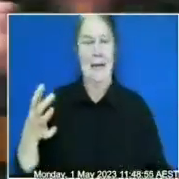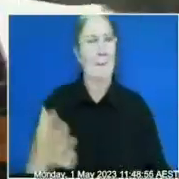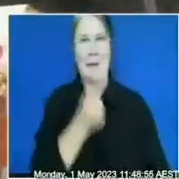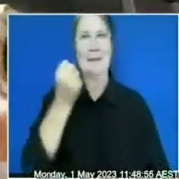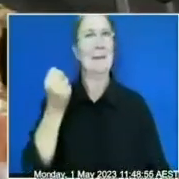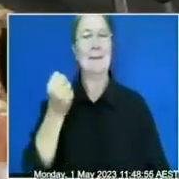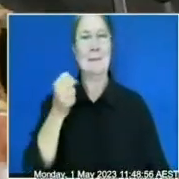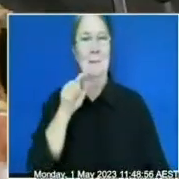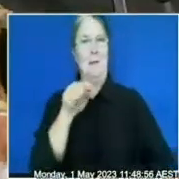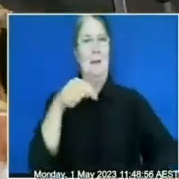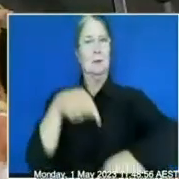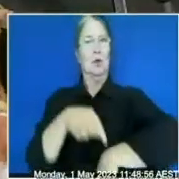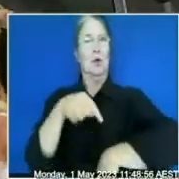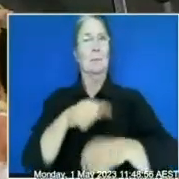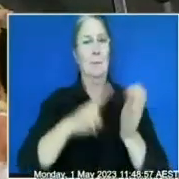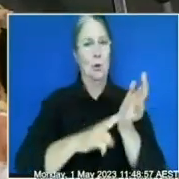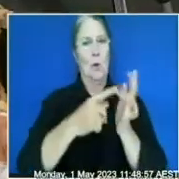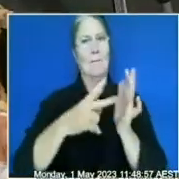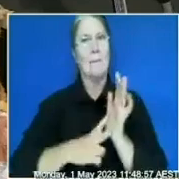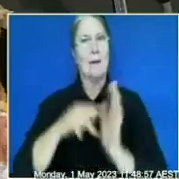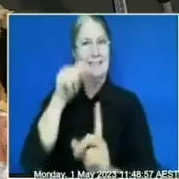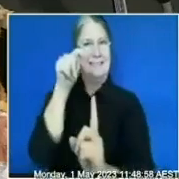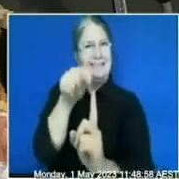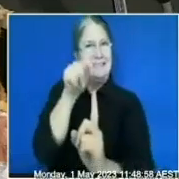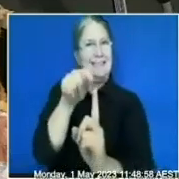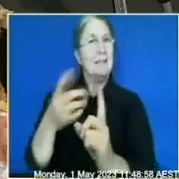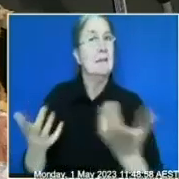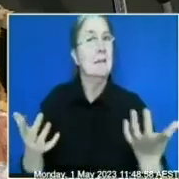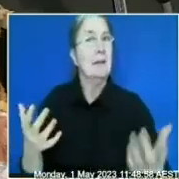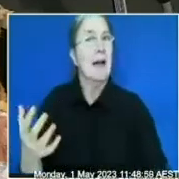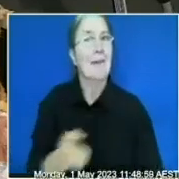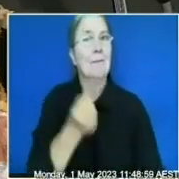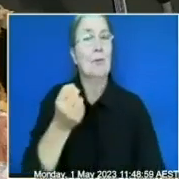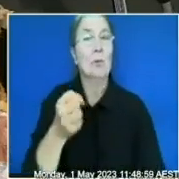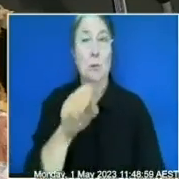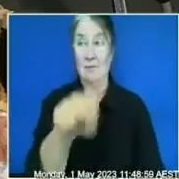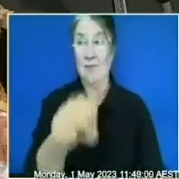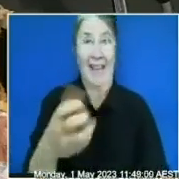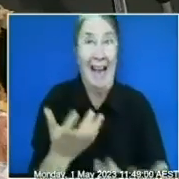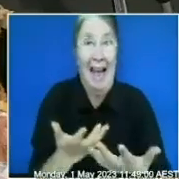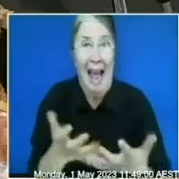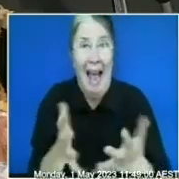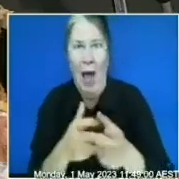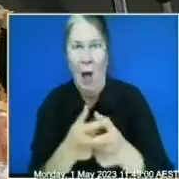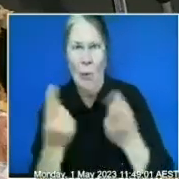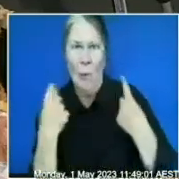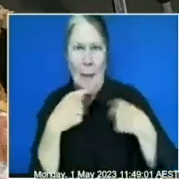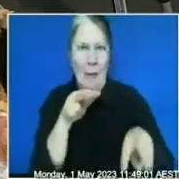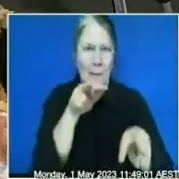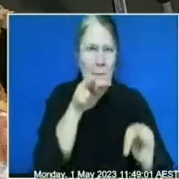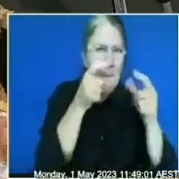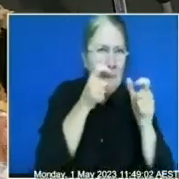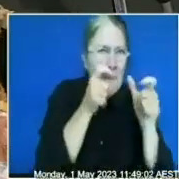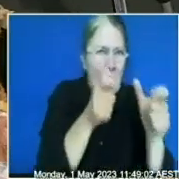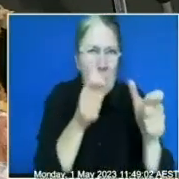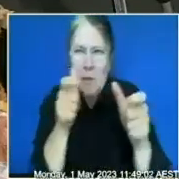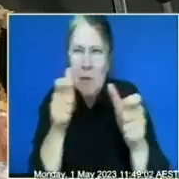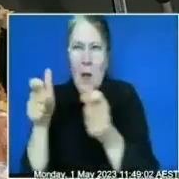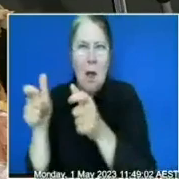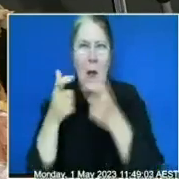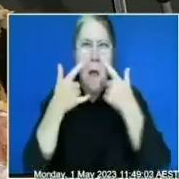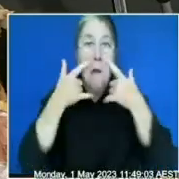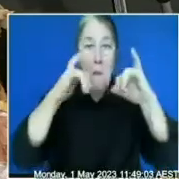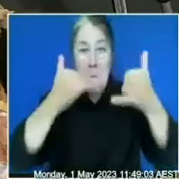reported so that we can make sure, or that Victorian Aboriginal people can have faith that this is actually